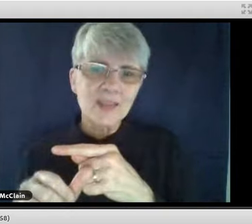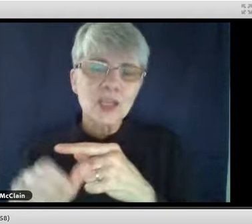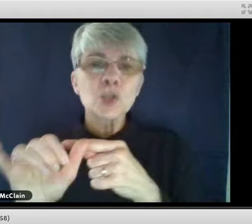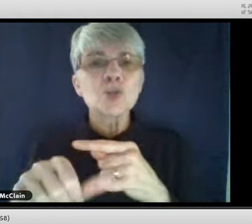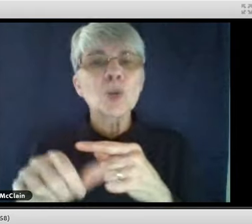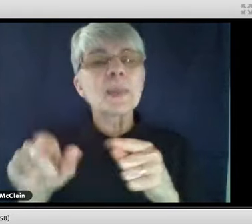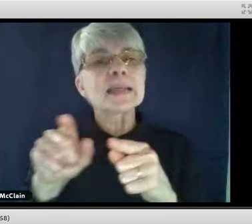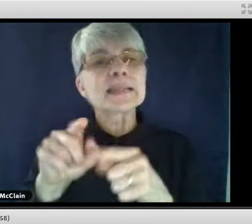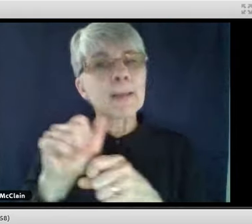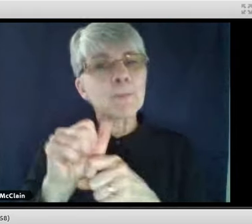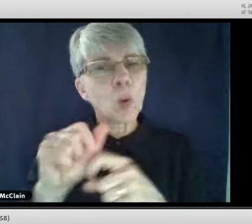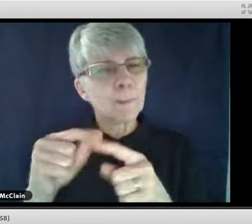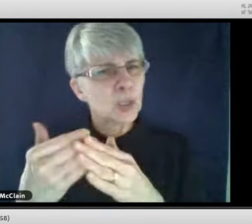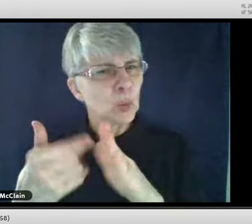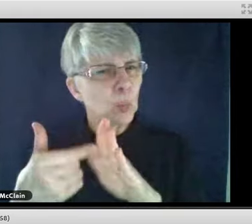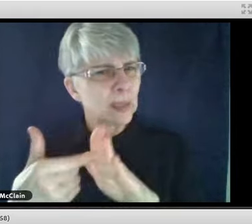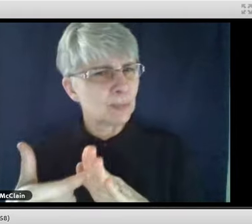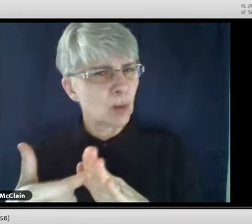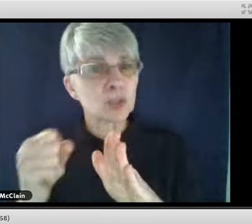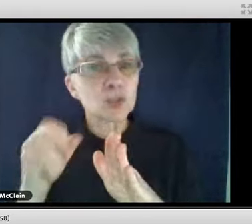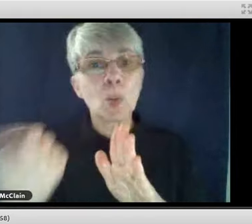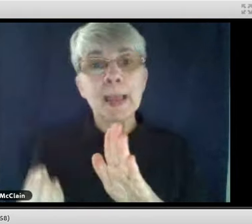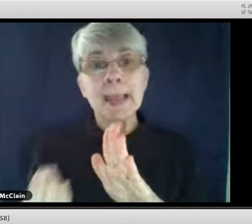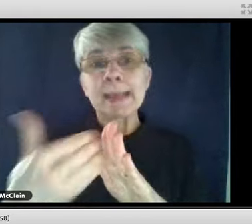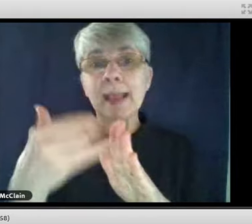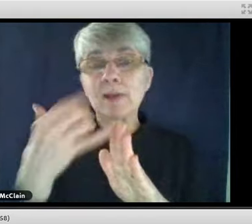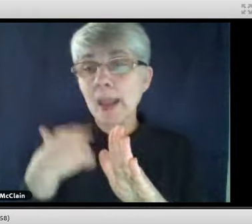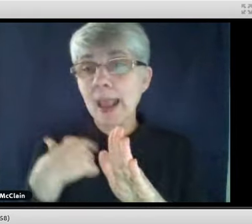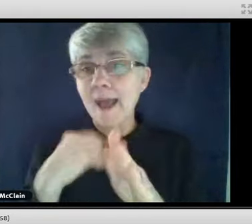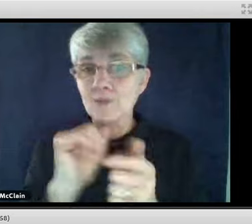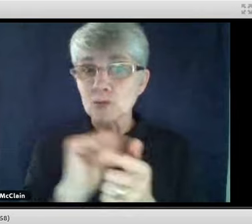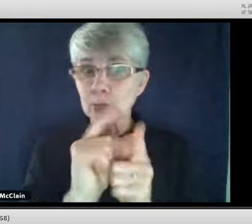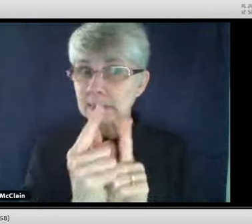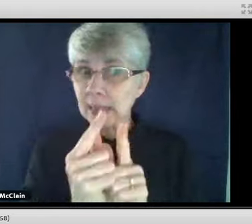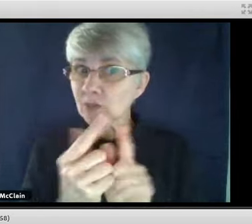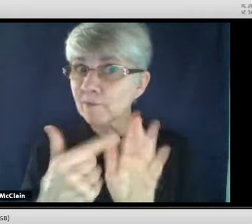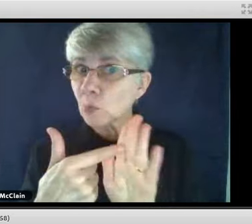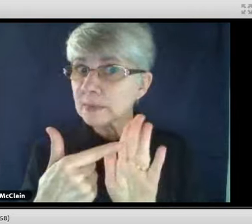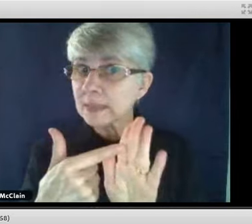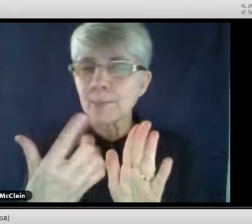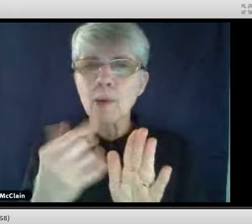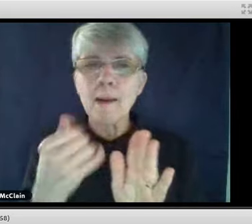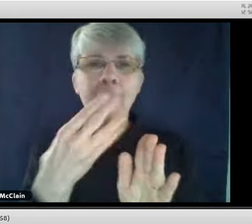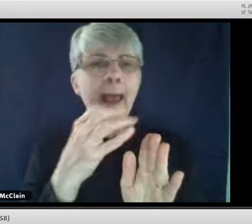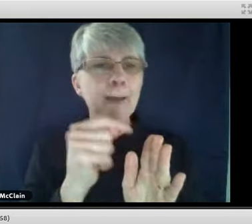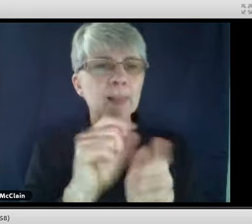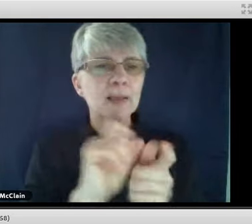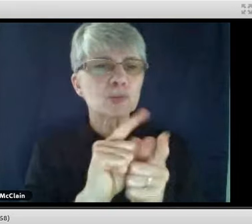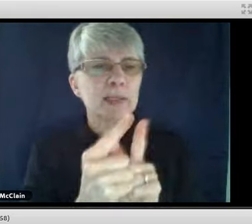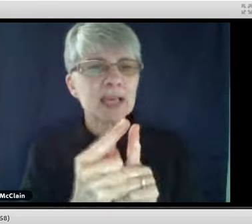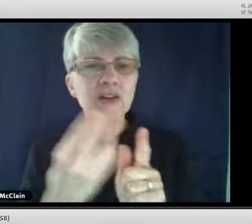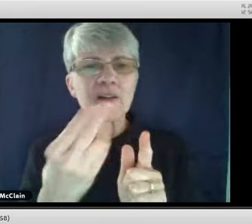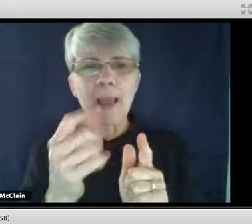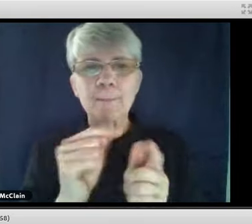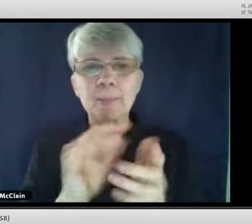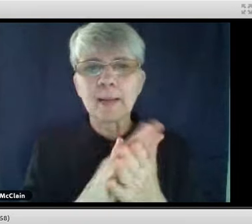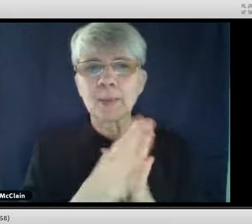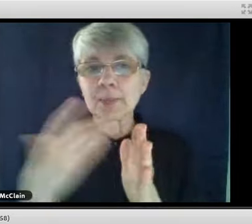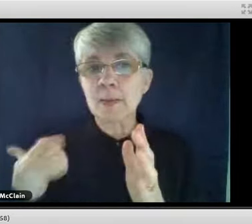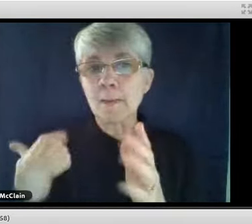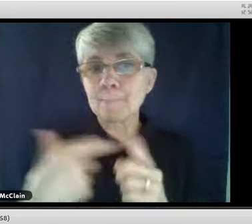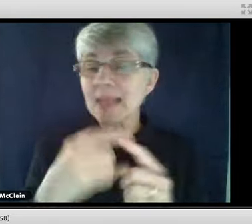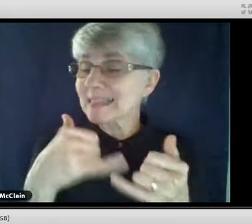work, but a new expression. So once again, if we have a translation, right? So I have Hamlet, I have a translation of Hamlet into Spanish,